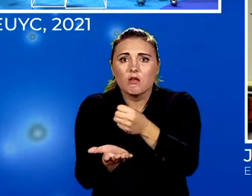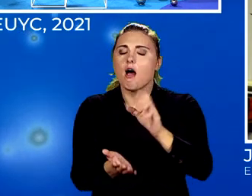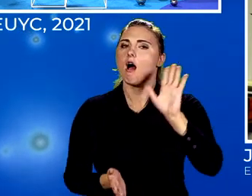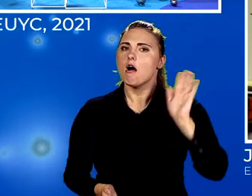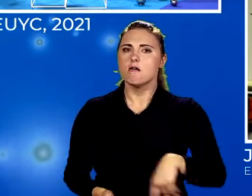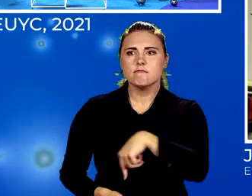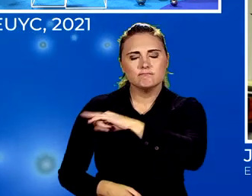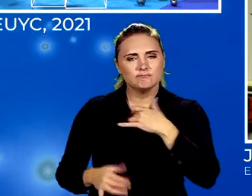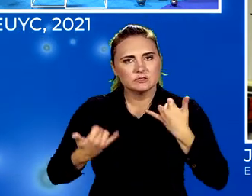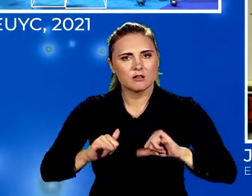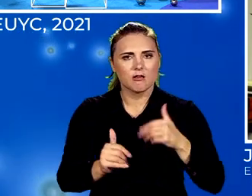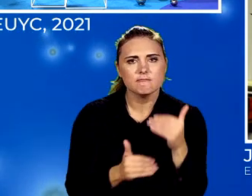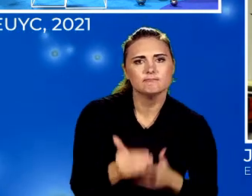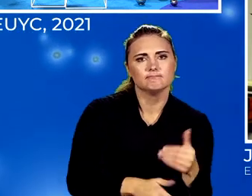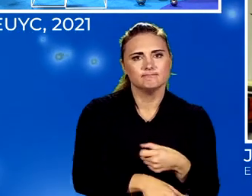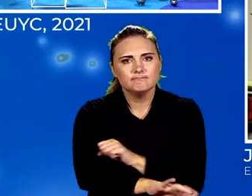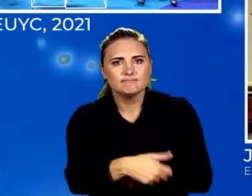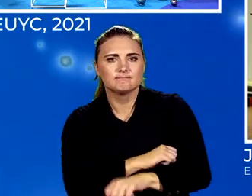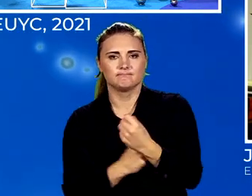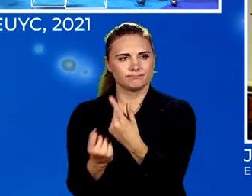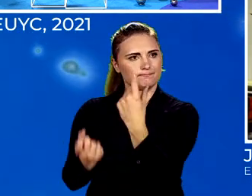still try to be inclusive.